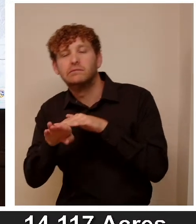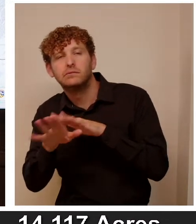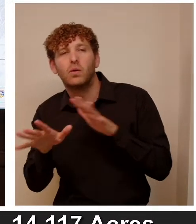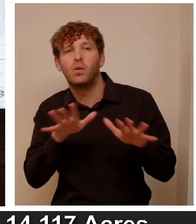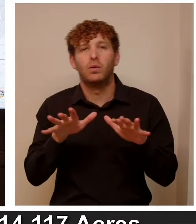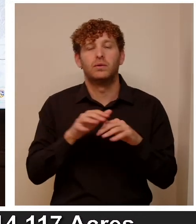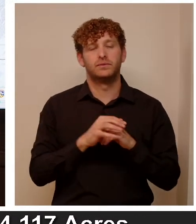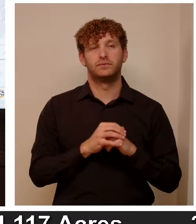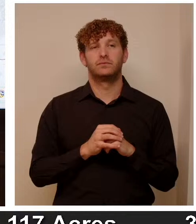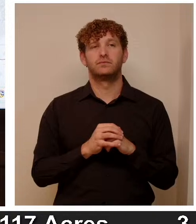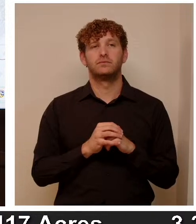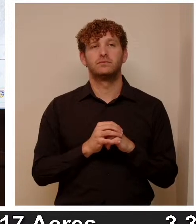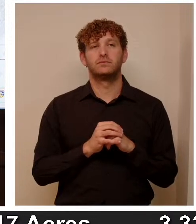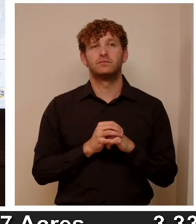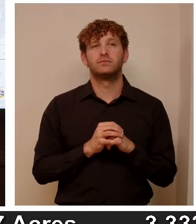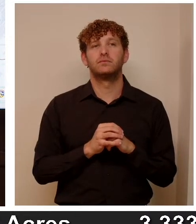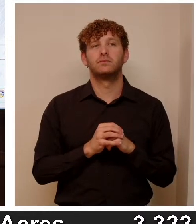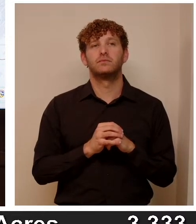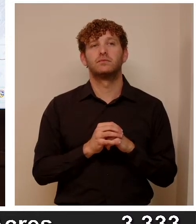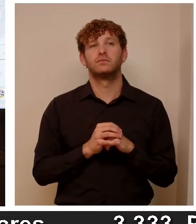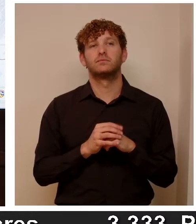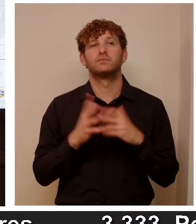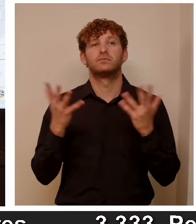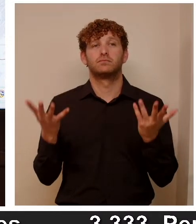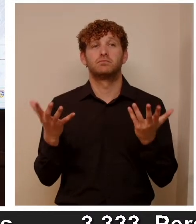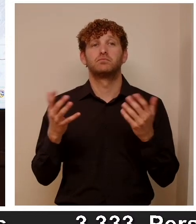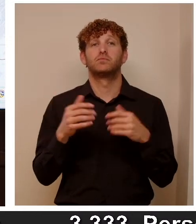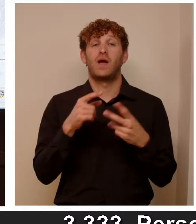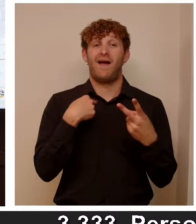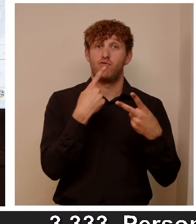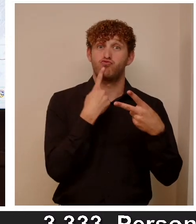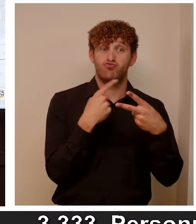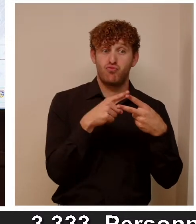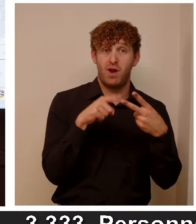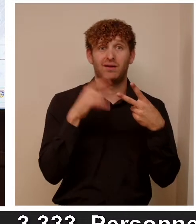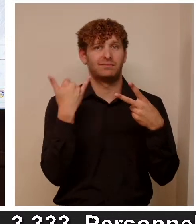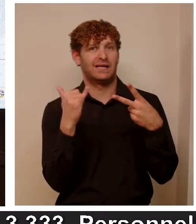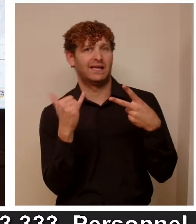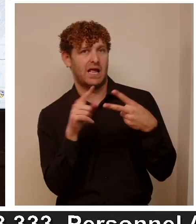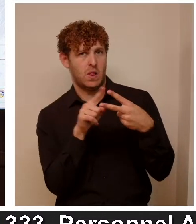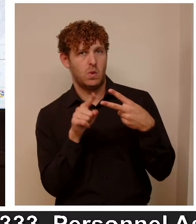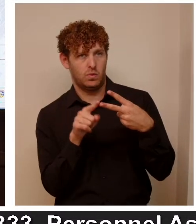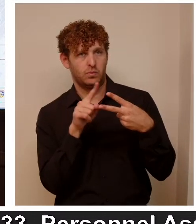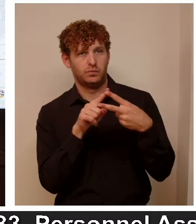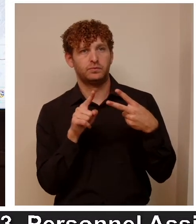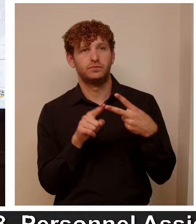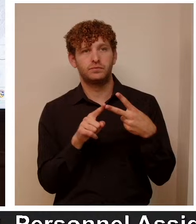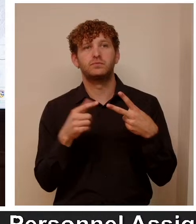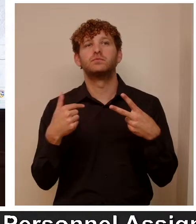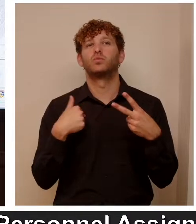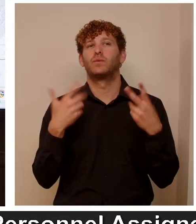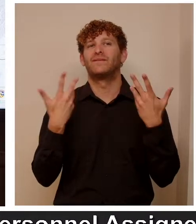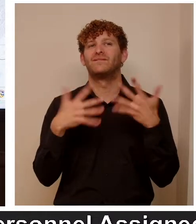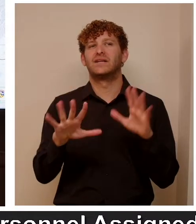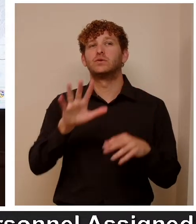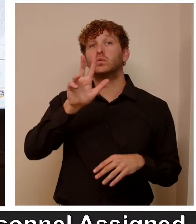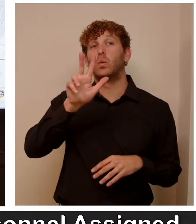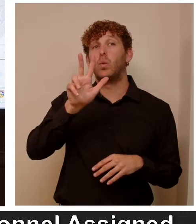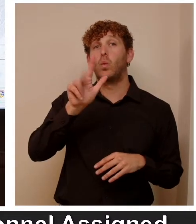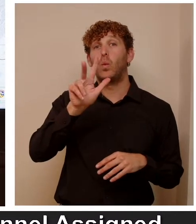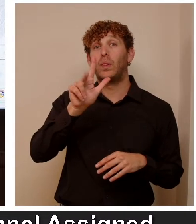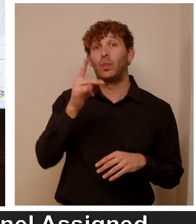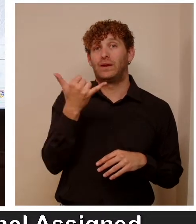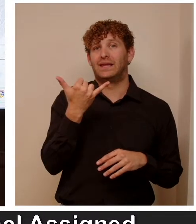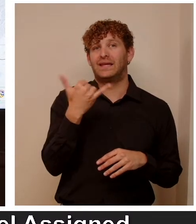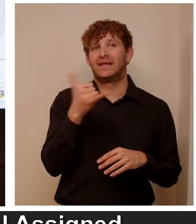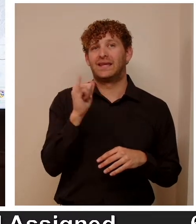uses. So far, county building and safety officials have placed 23 yellow tags, which means brief entry